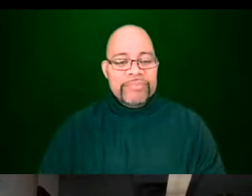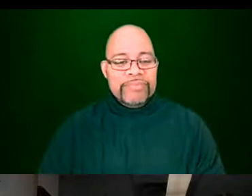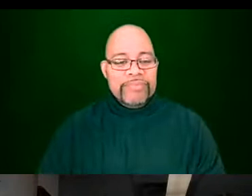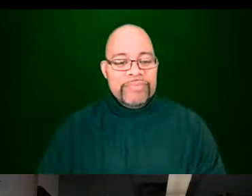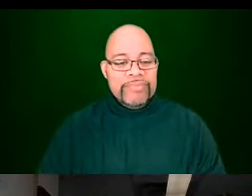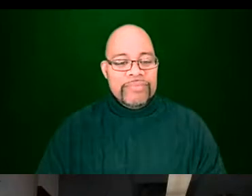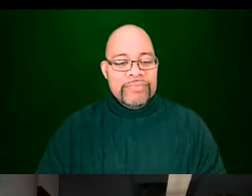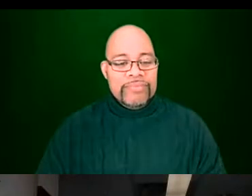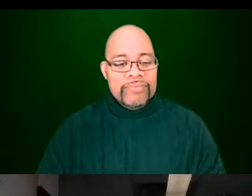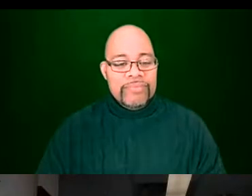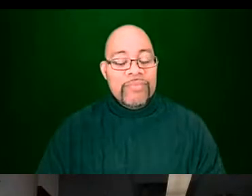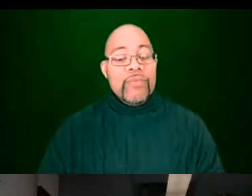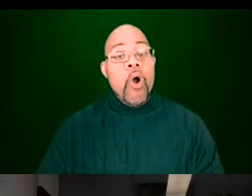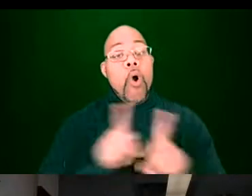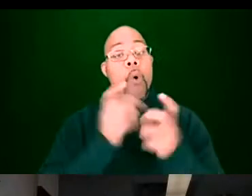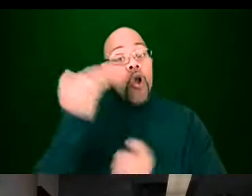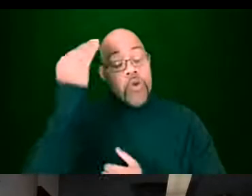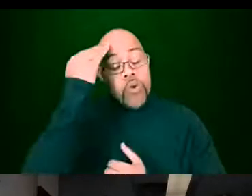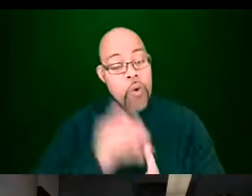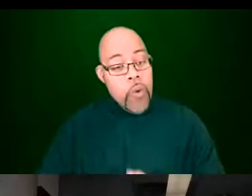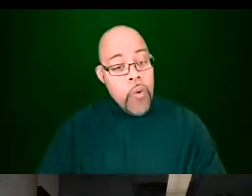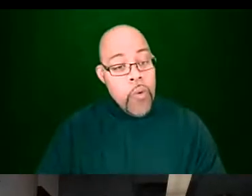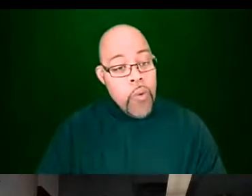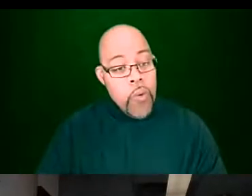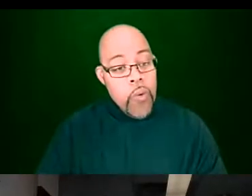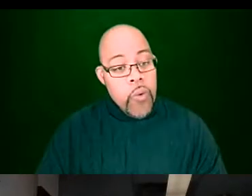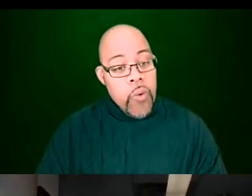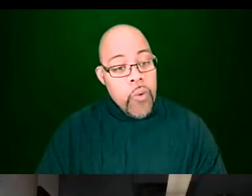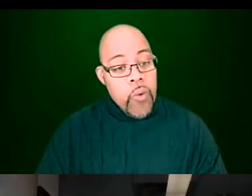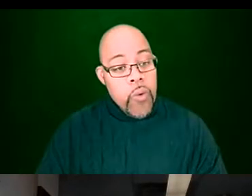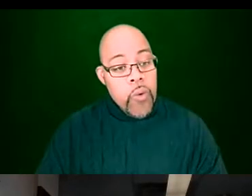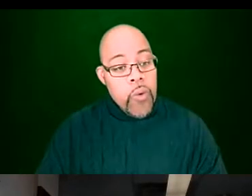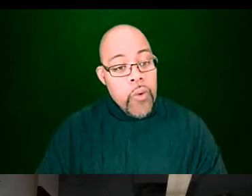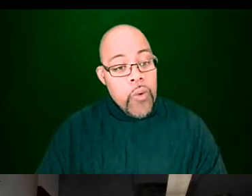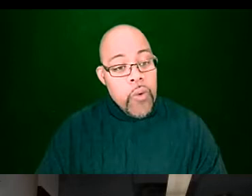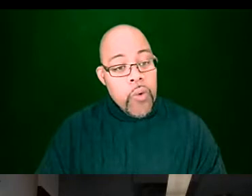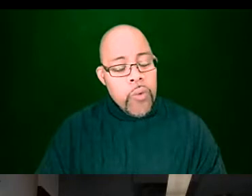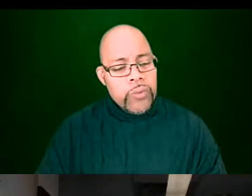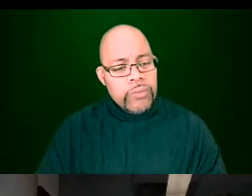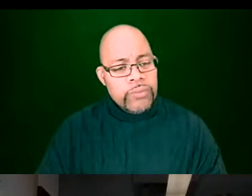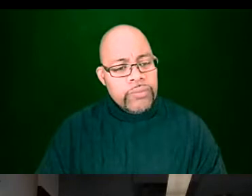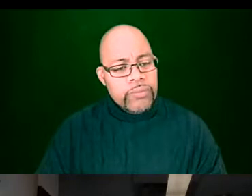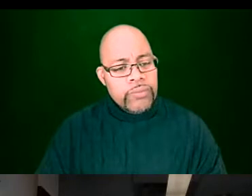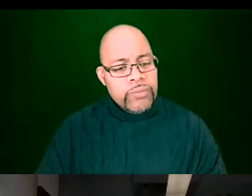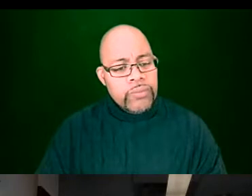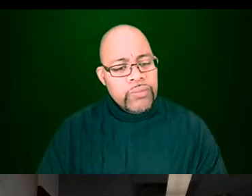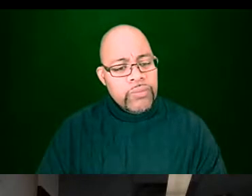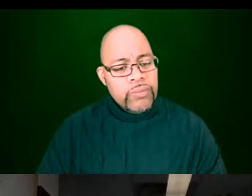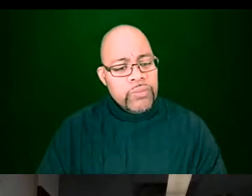We also wanted to know, when do ocean creatures sleep?